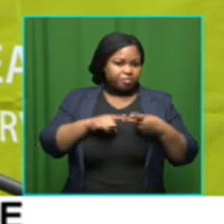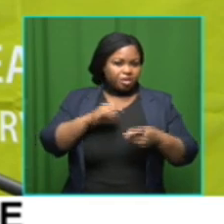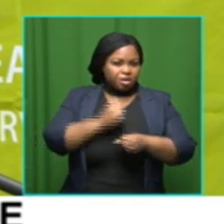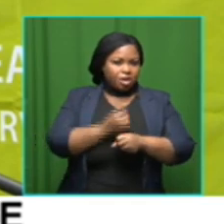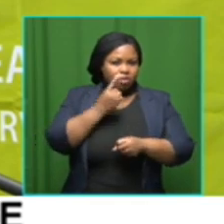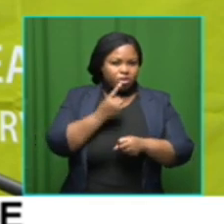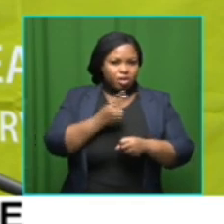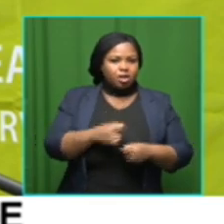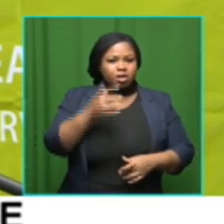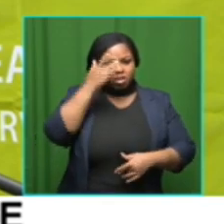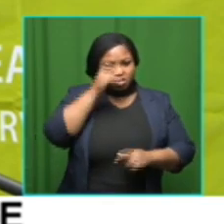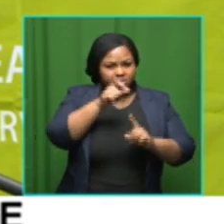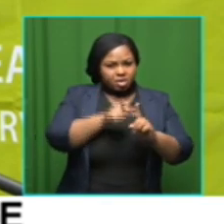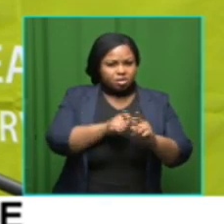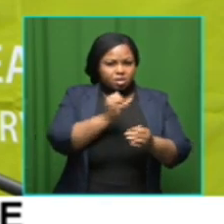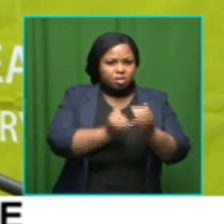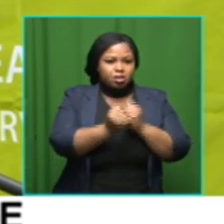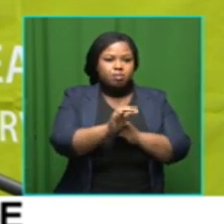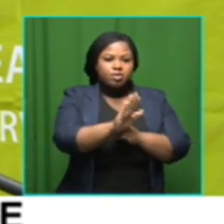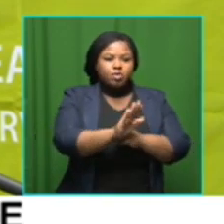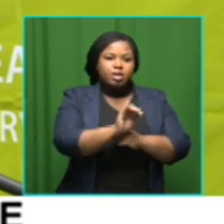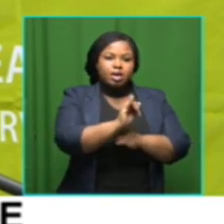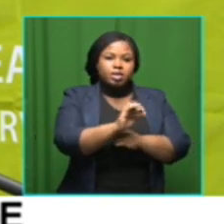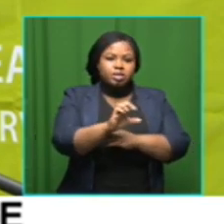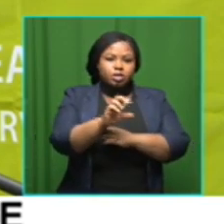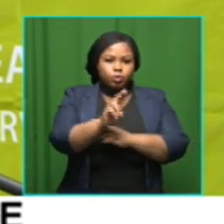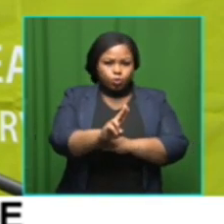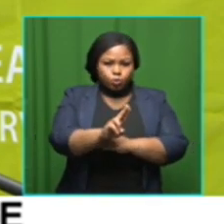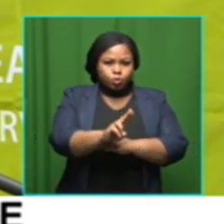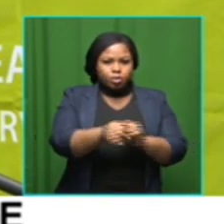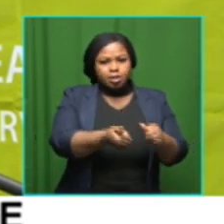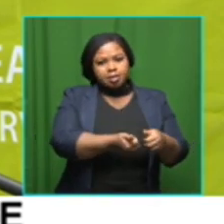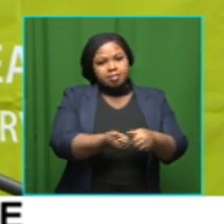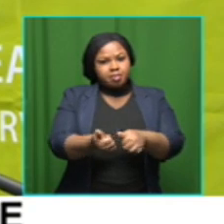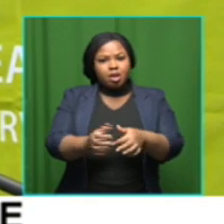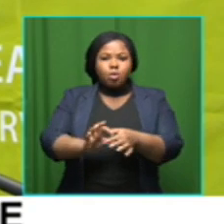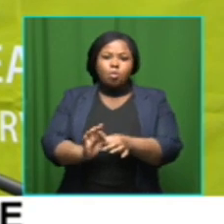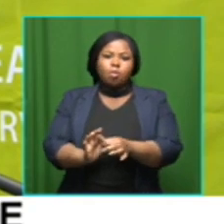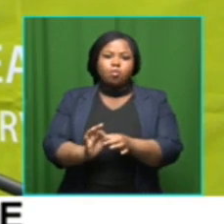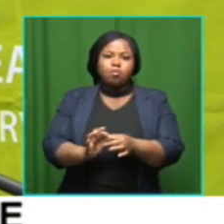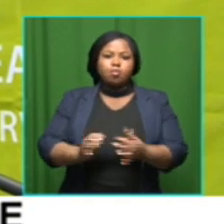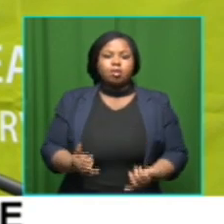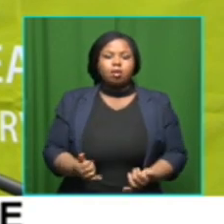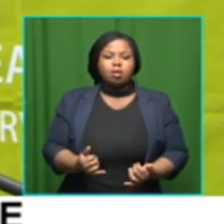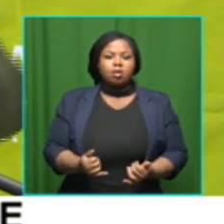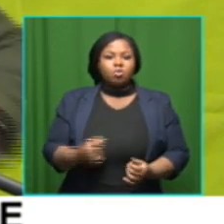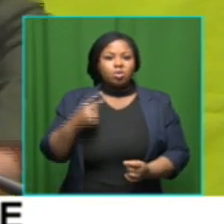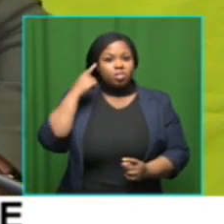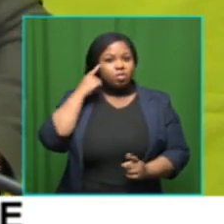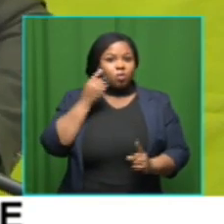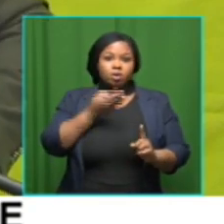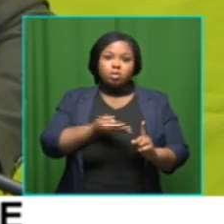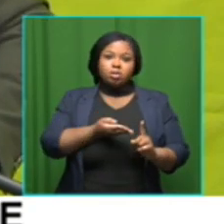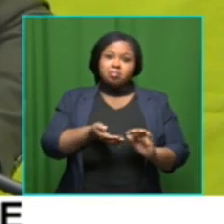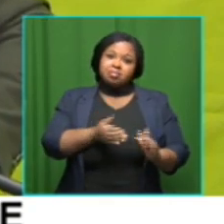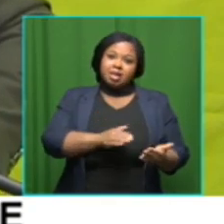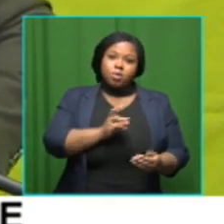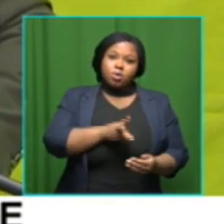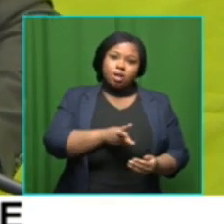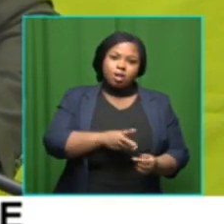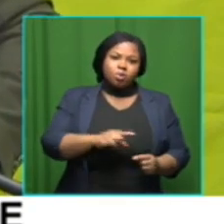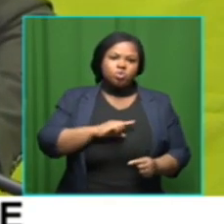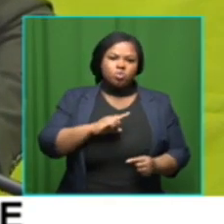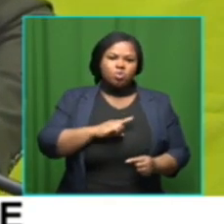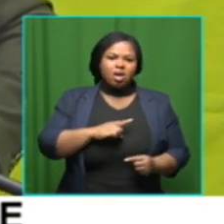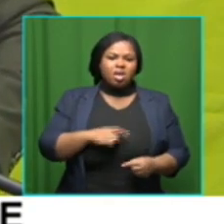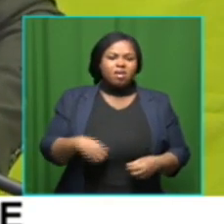was in ICU, who's now actually a minister home, who we thought that he's not going to make it. He had renal